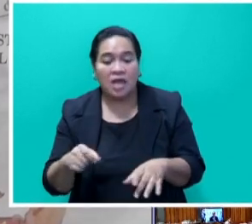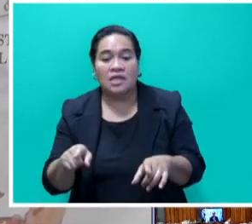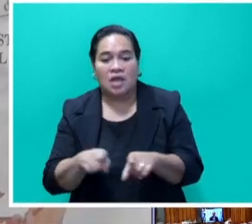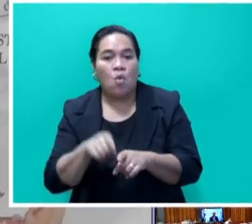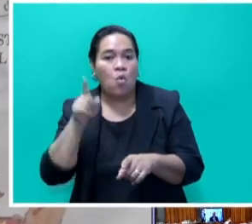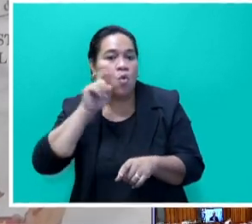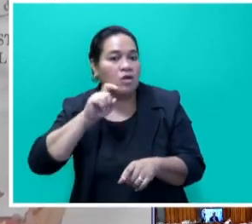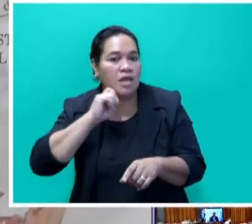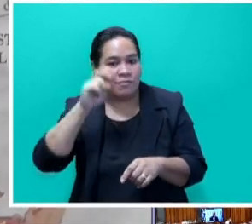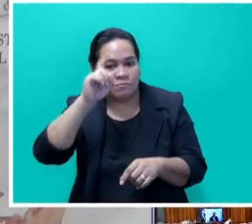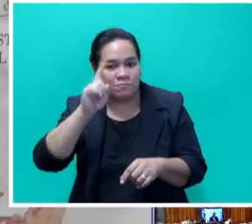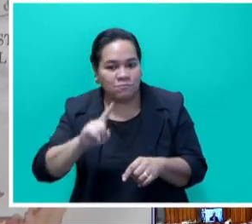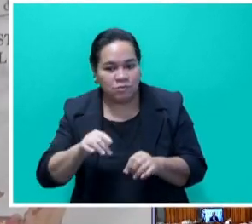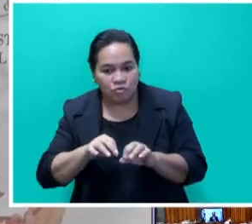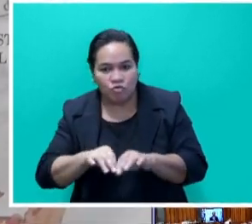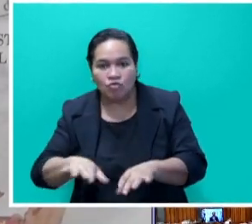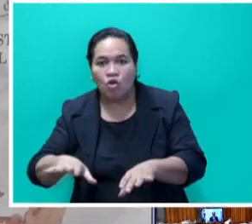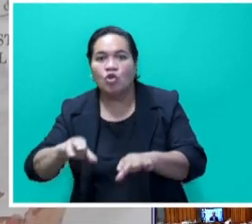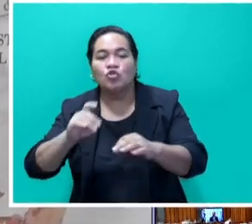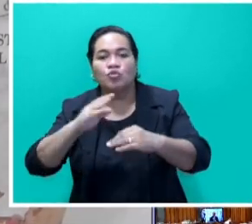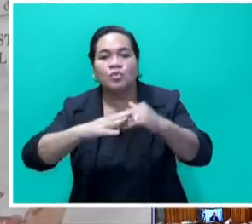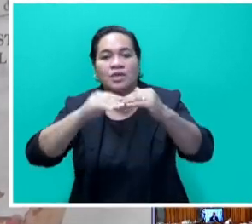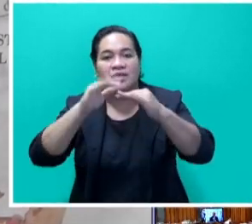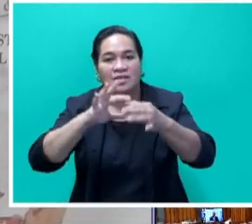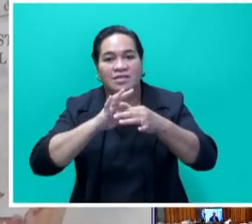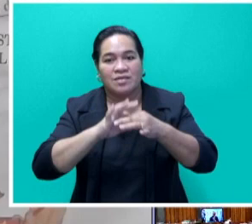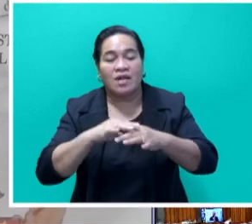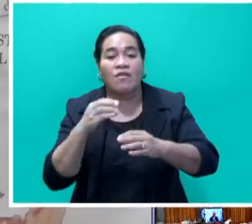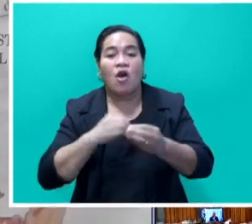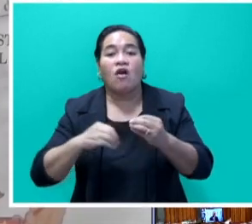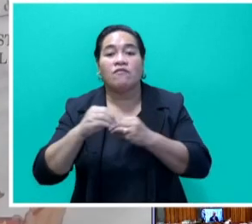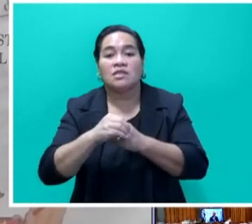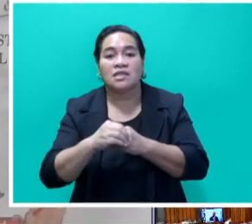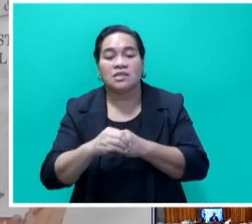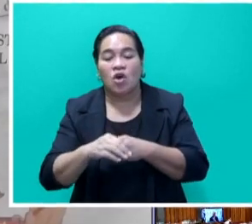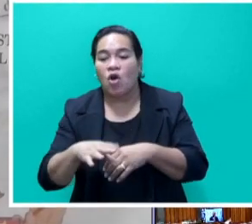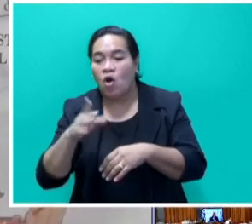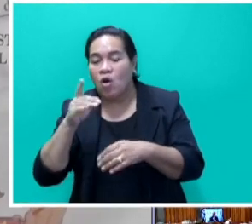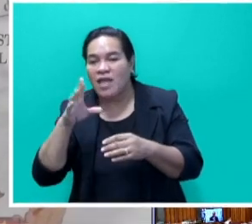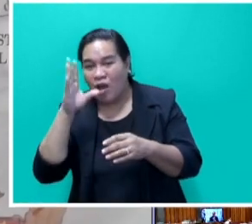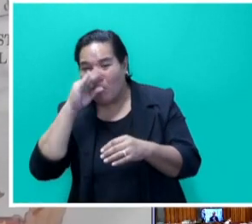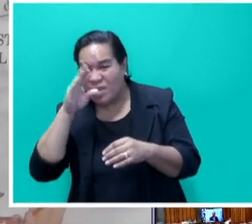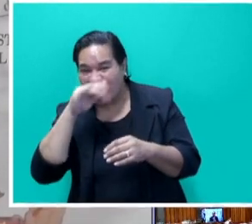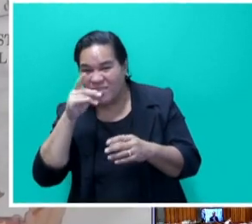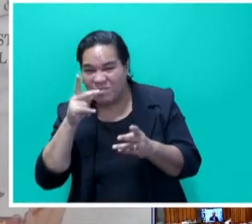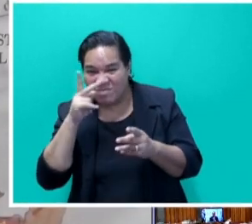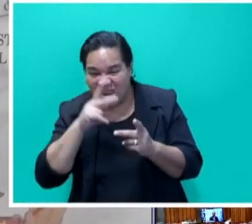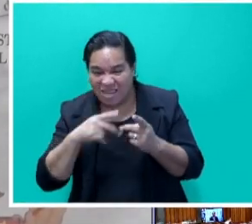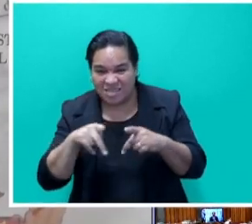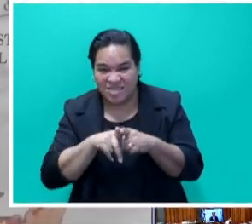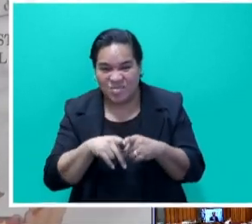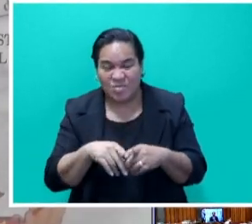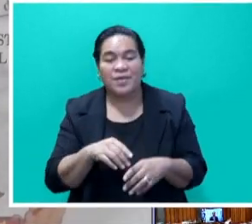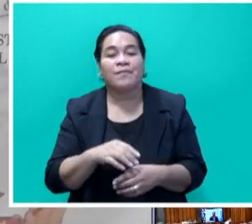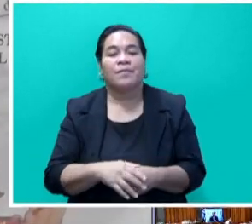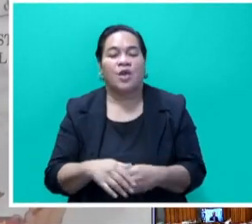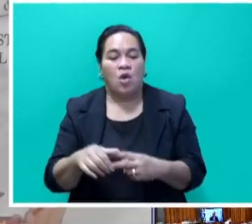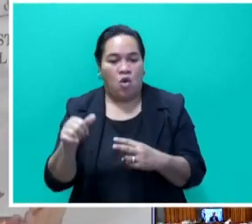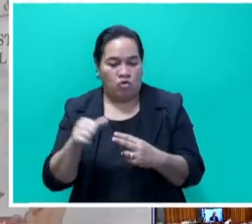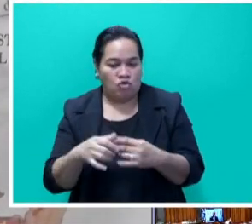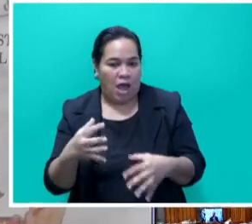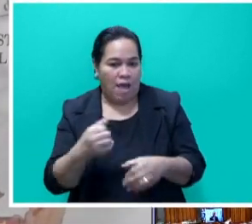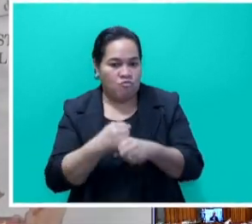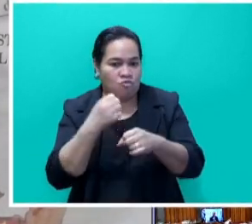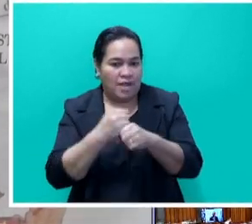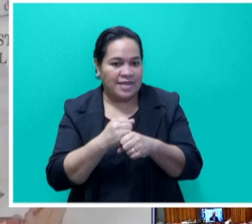sewer lines to public buildings, including government offices and quarters. Ministry is also investing in the upgrading of its building